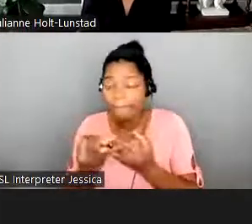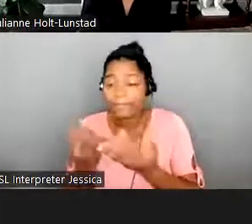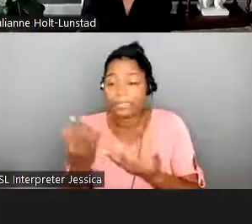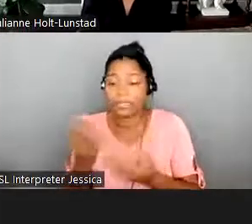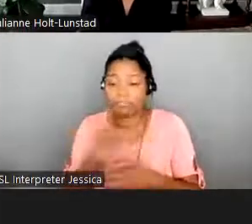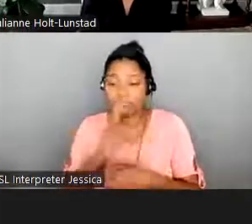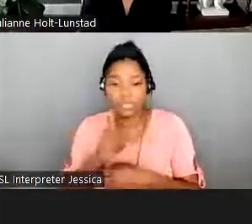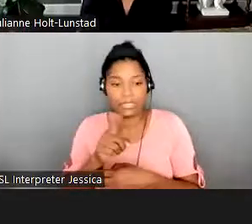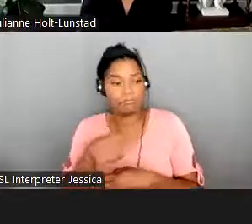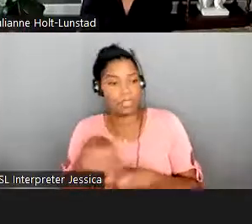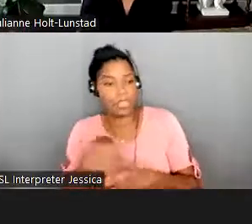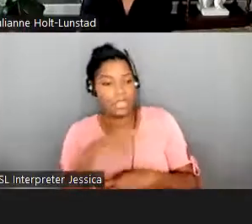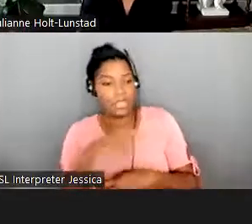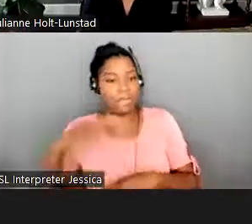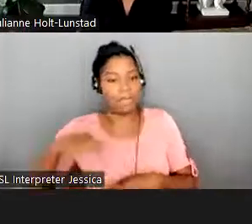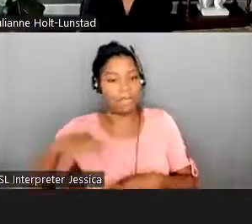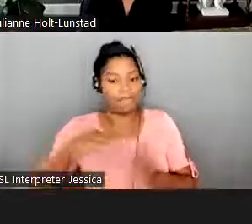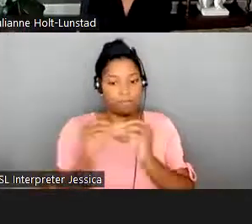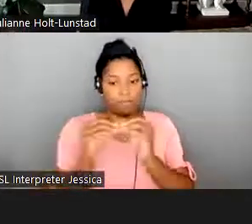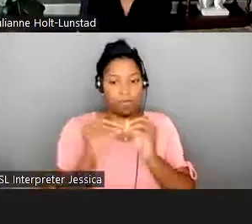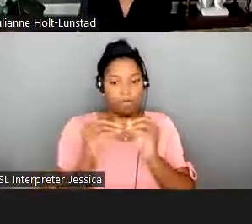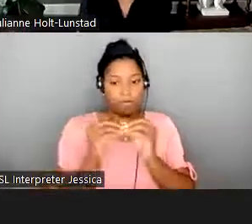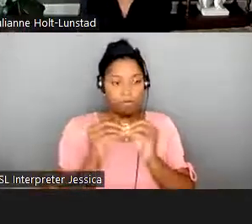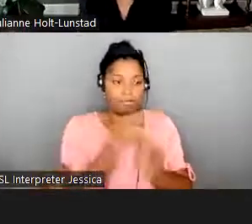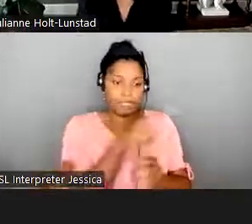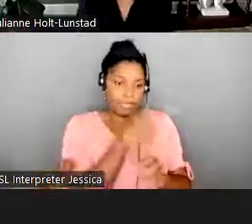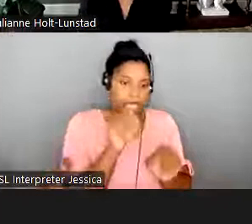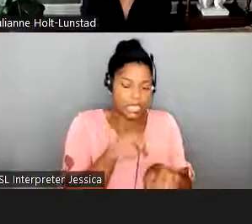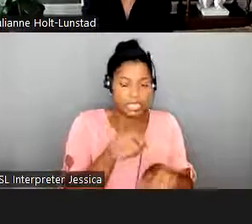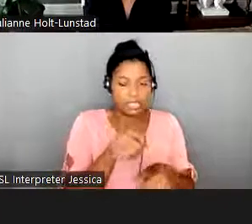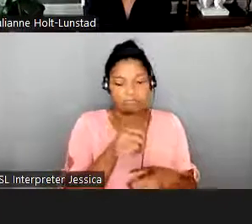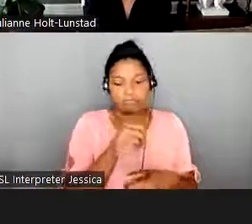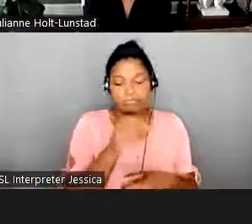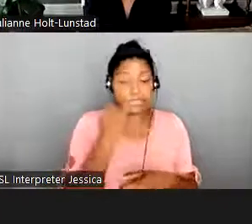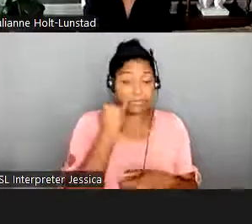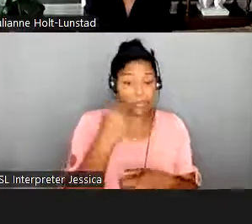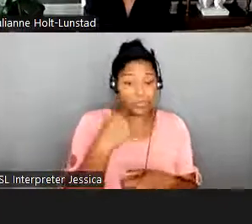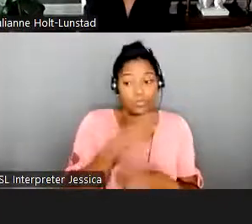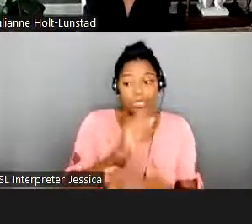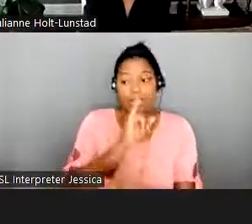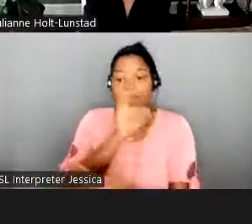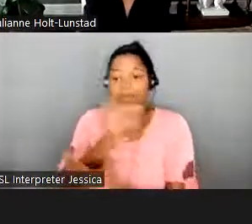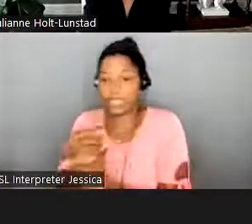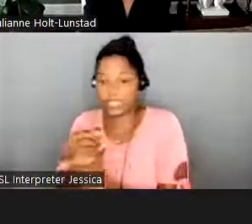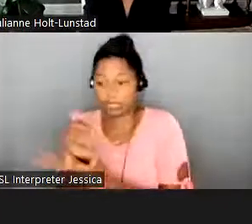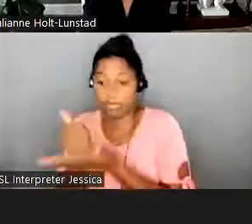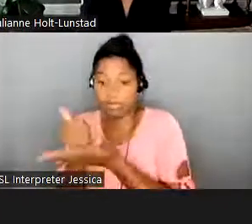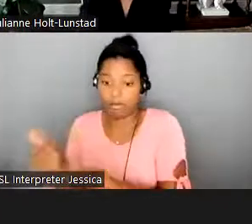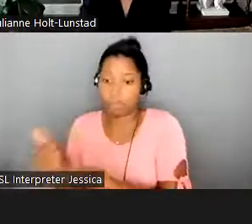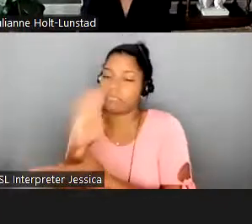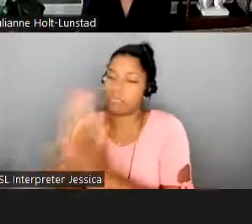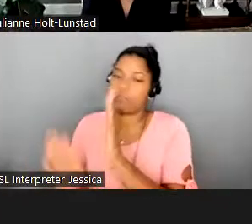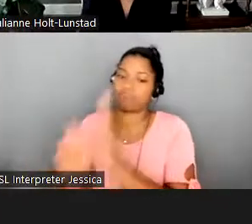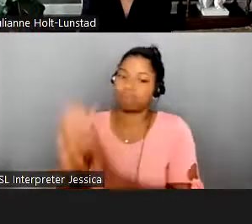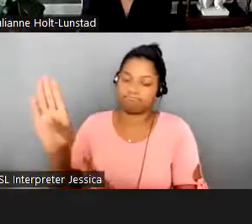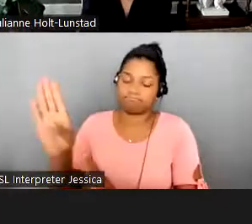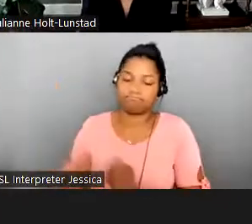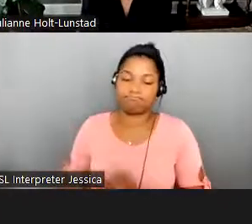more from an intervention than those that already have existing levels.